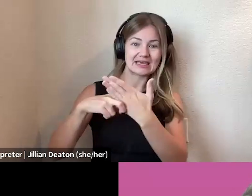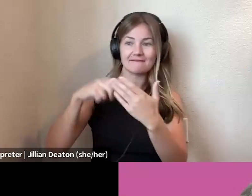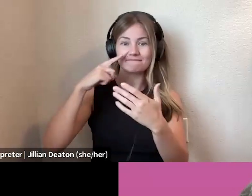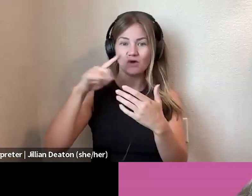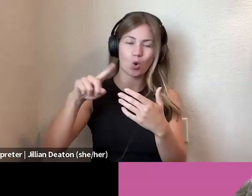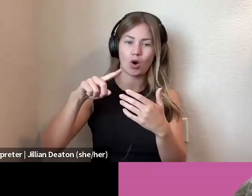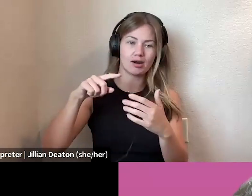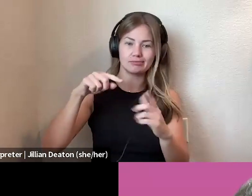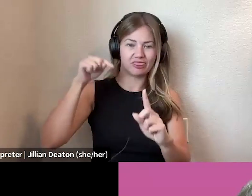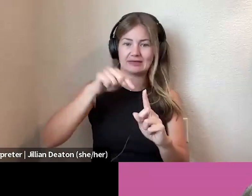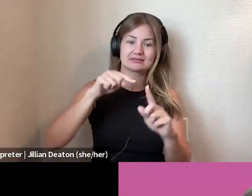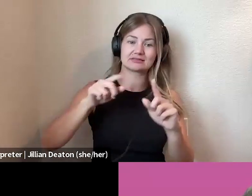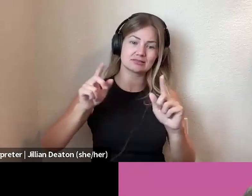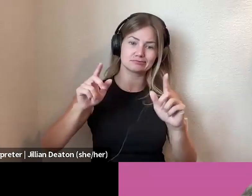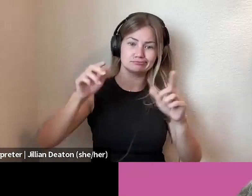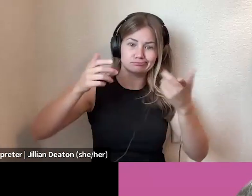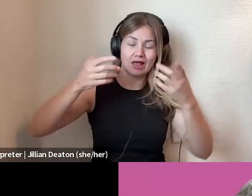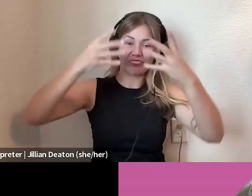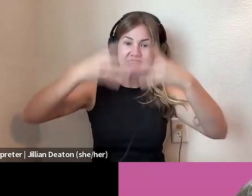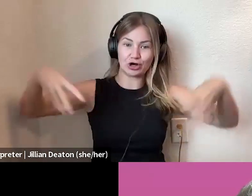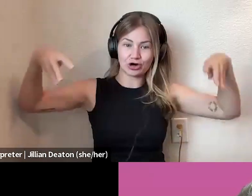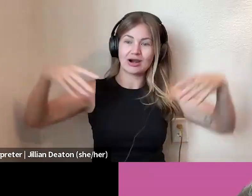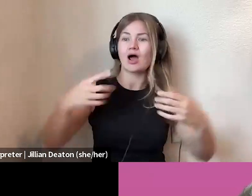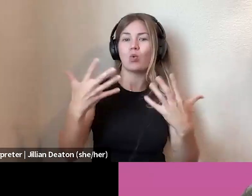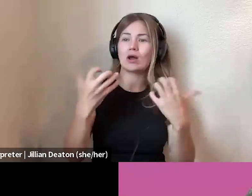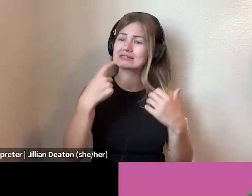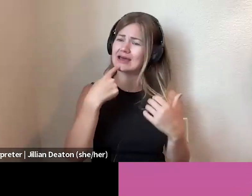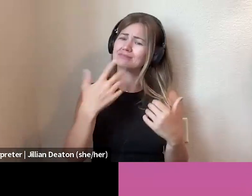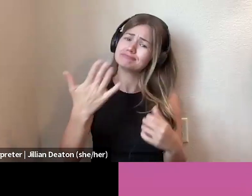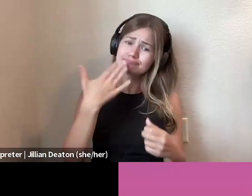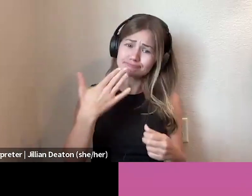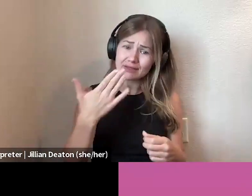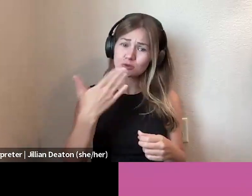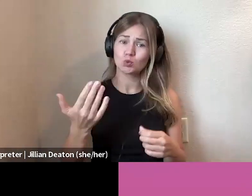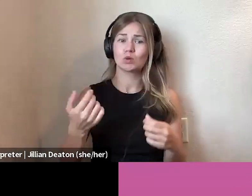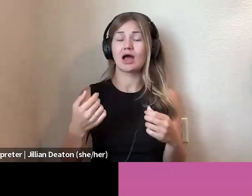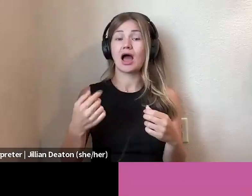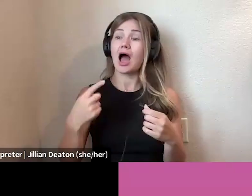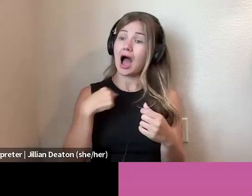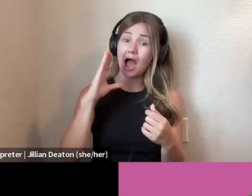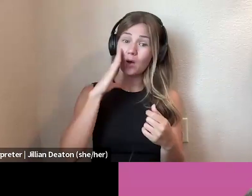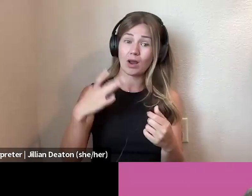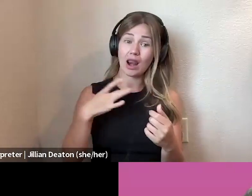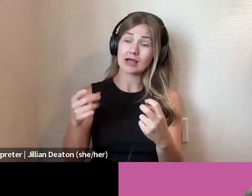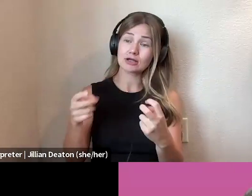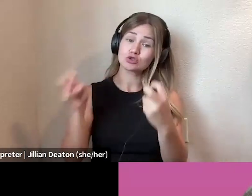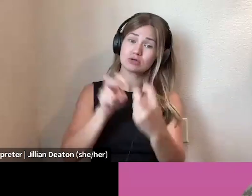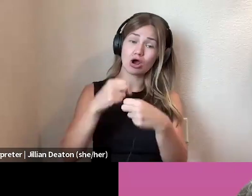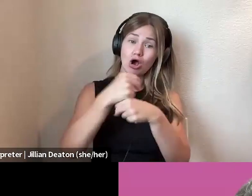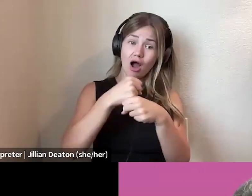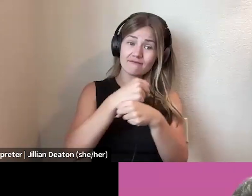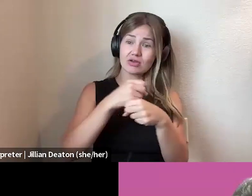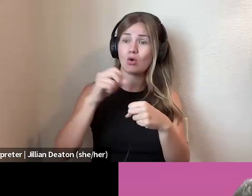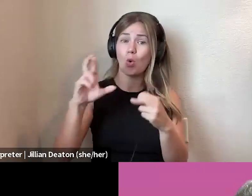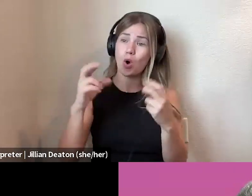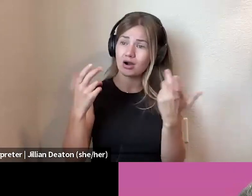just reaching out to say thank you so much. If we don't have audiences, we can't do this work. I would love to have a cup of coffee or a quick Zoom with you.